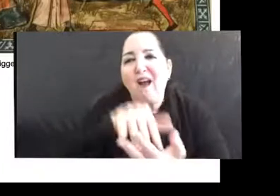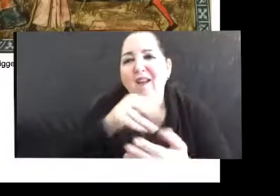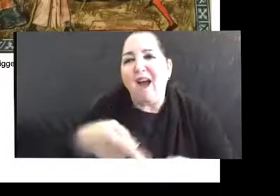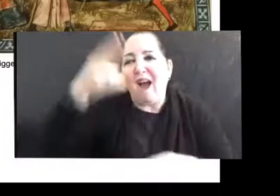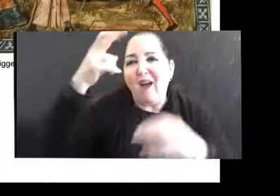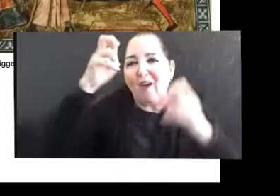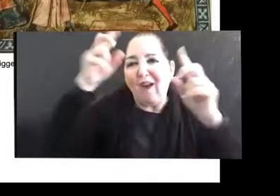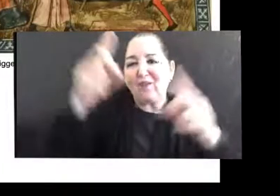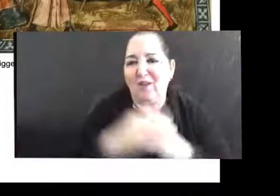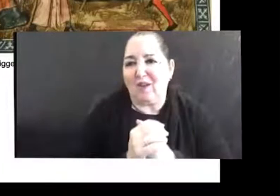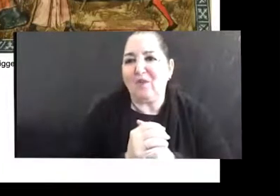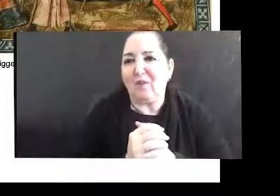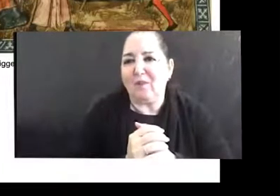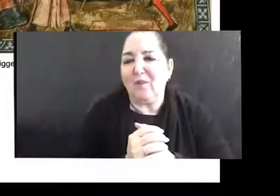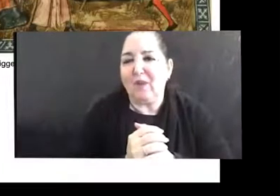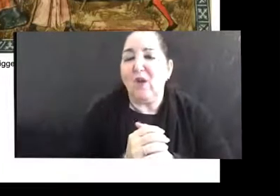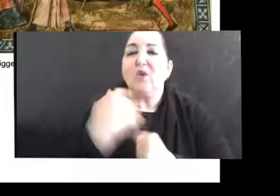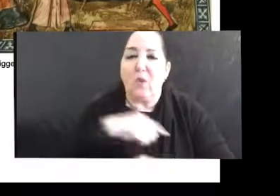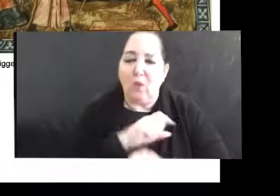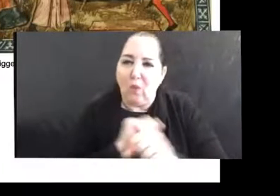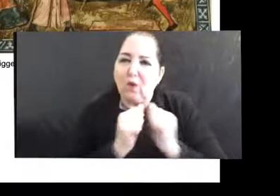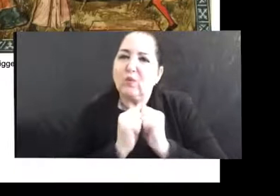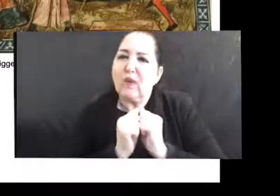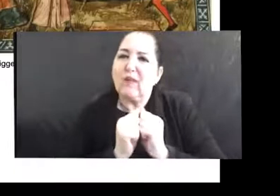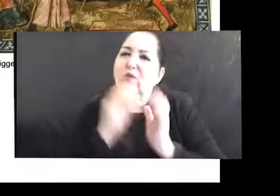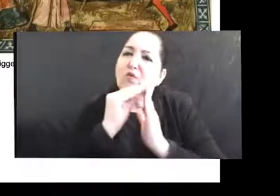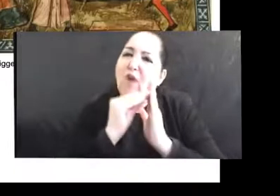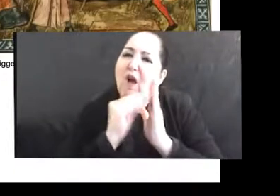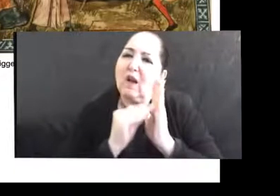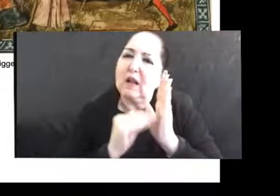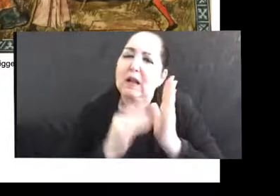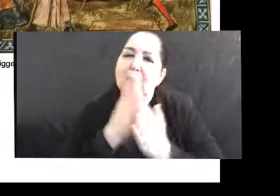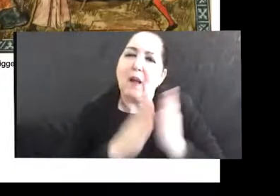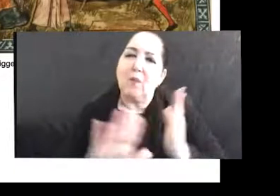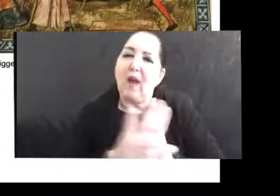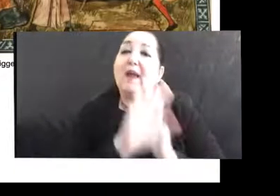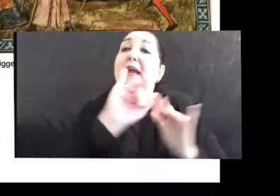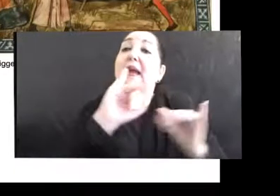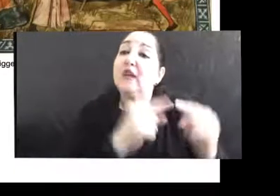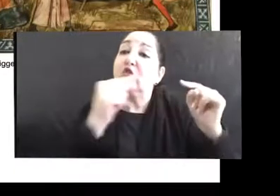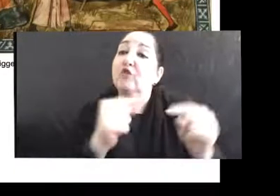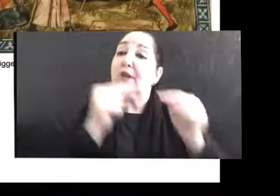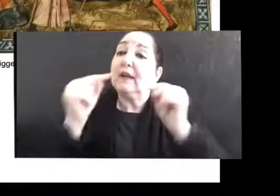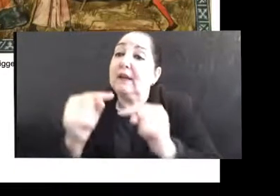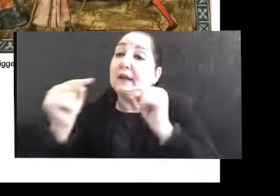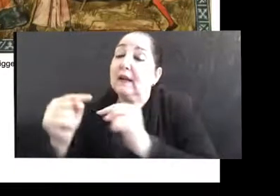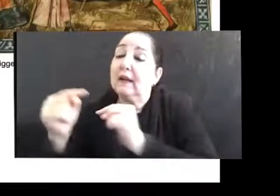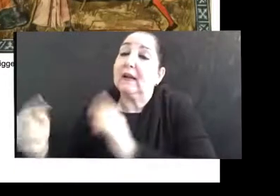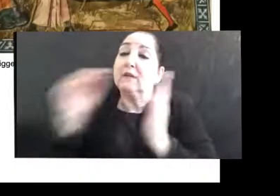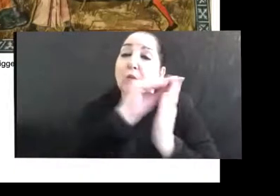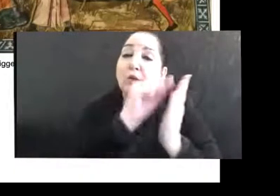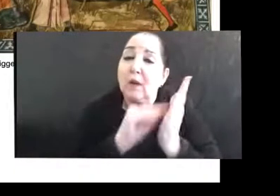studying. And so we worked together chronicling in some way injury and